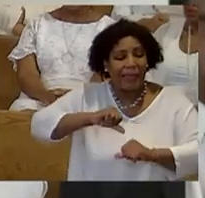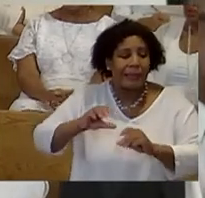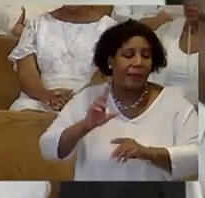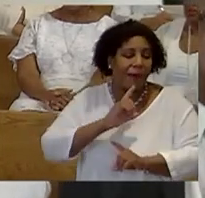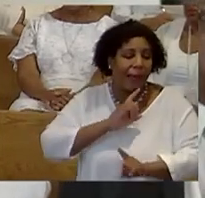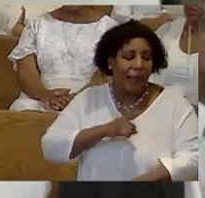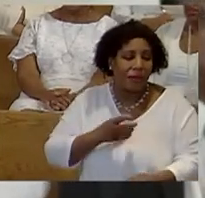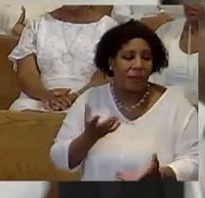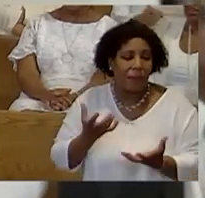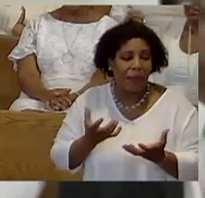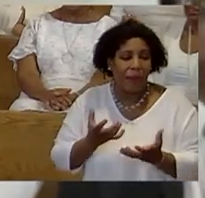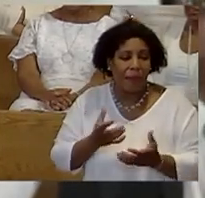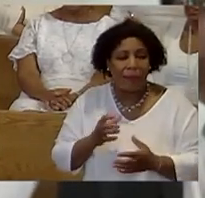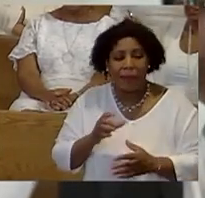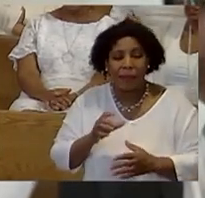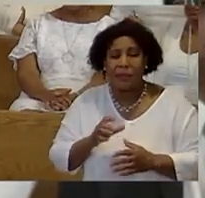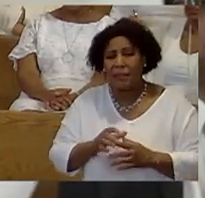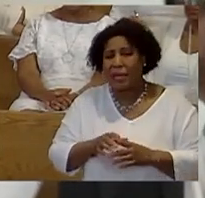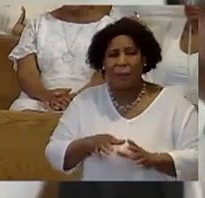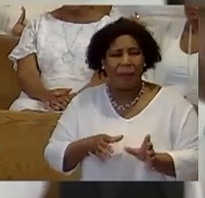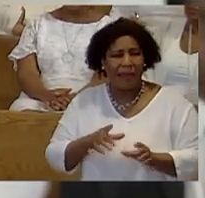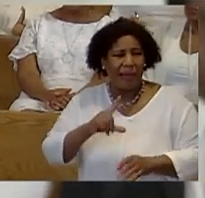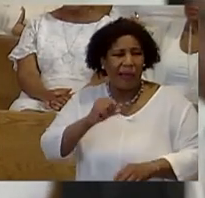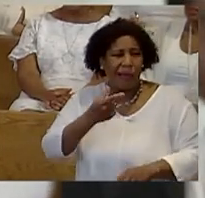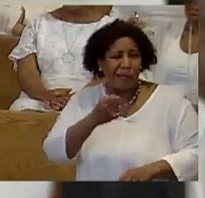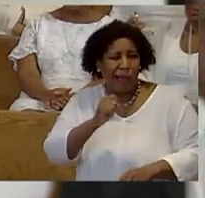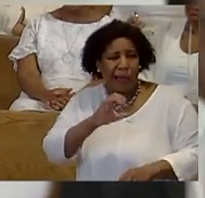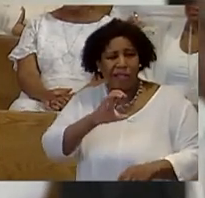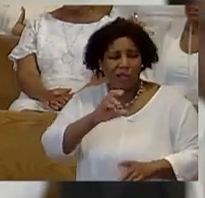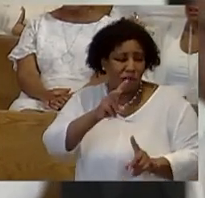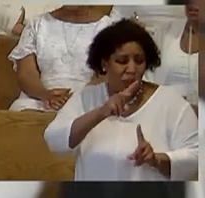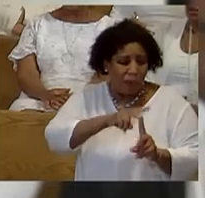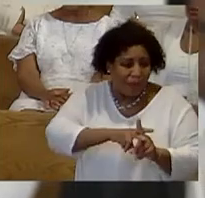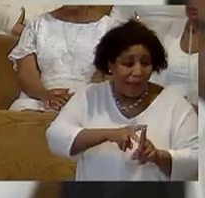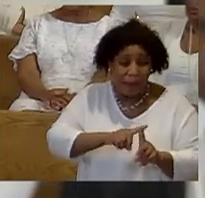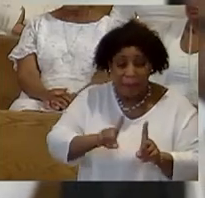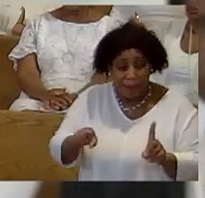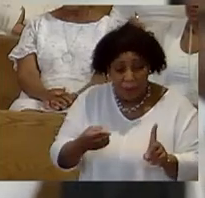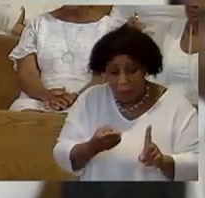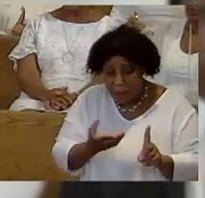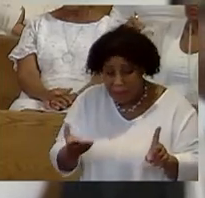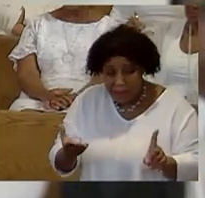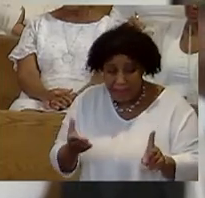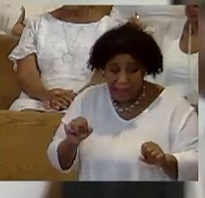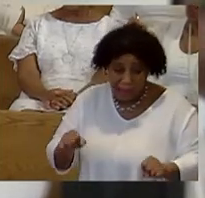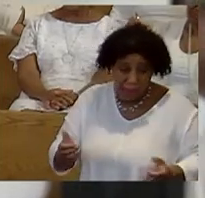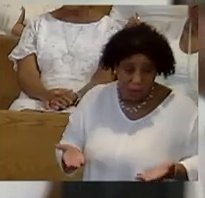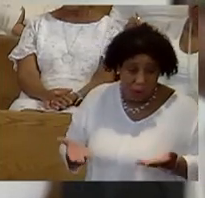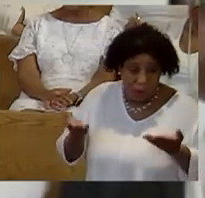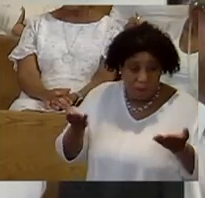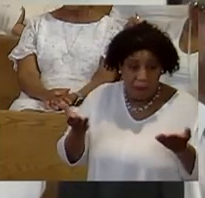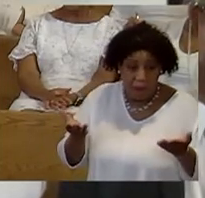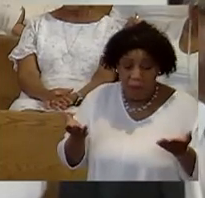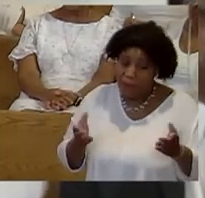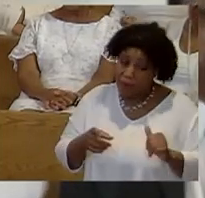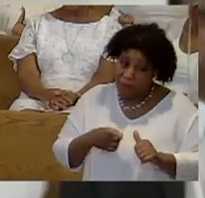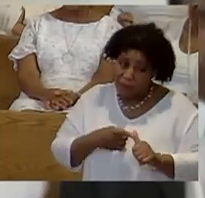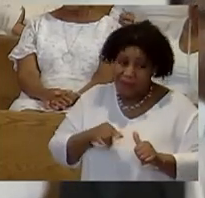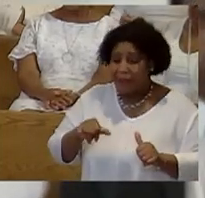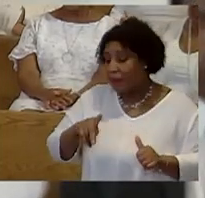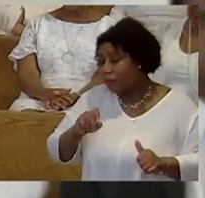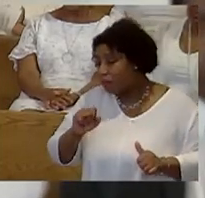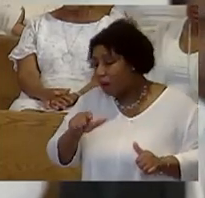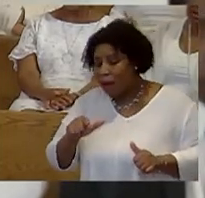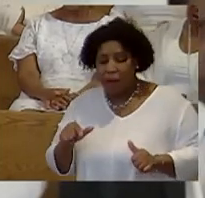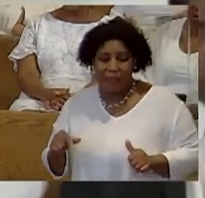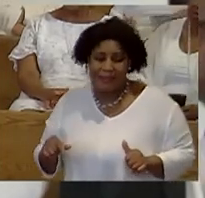You might want some super logic to be applied on the situation. But the only thing I got to offer is, first of all, like Paul,